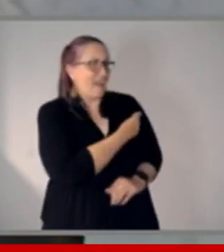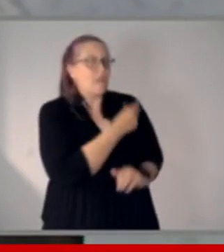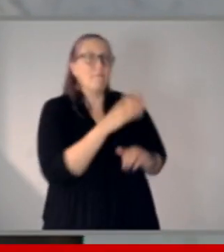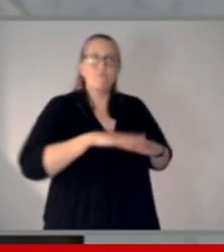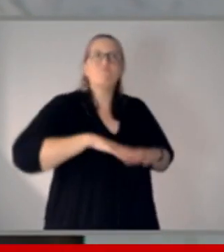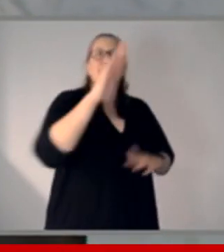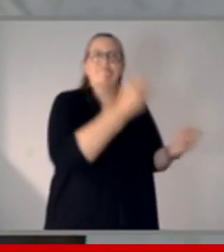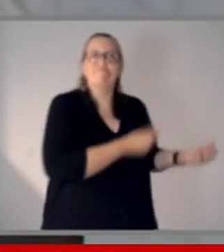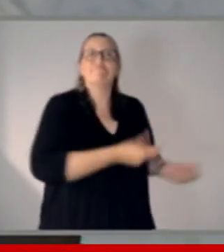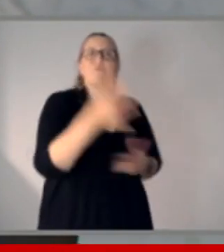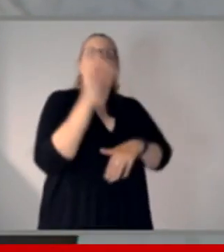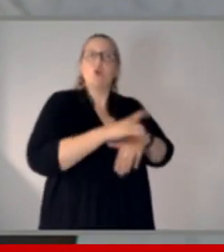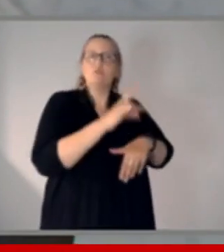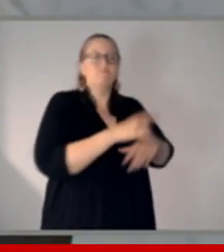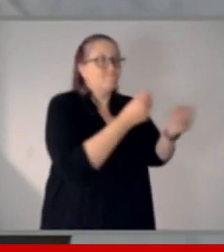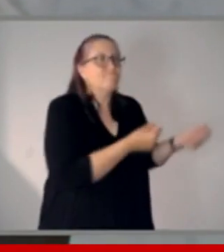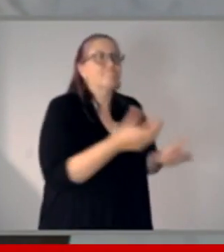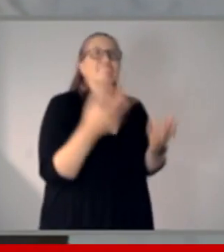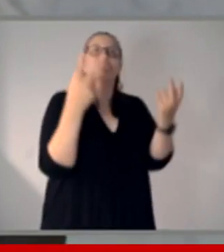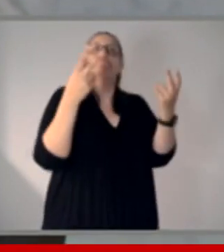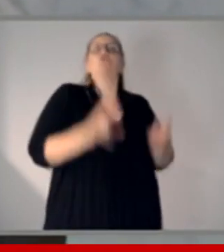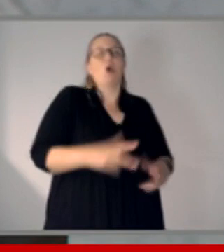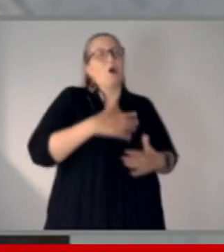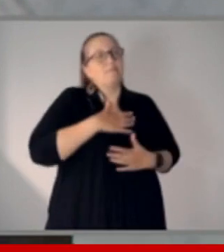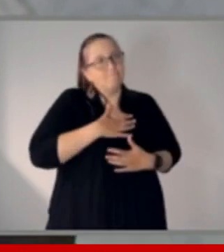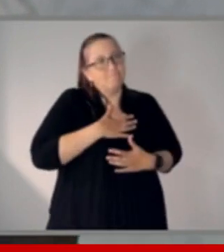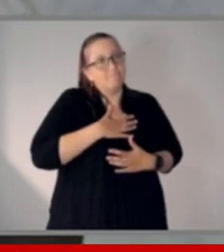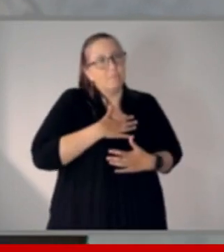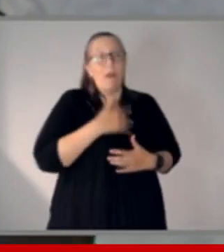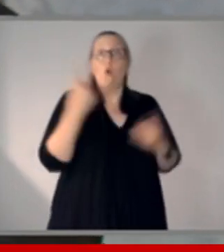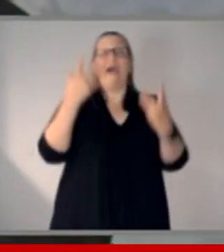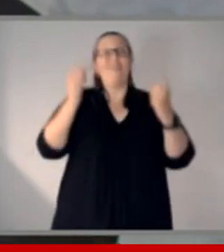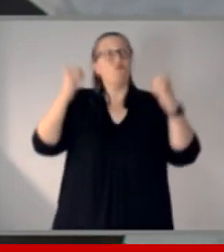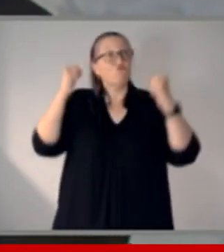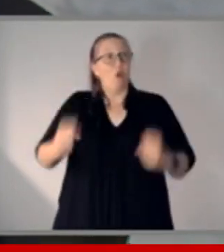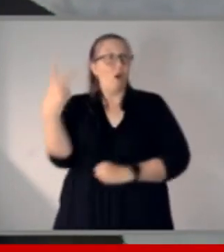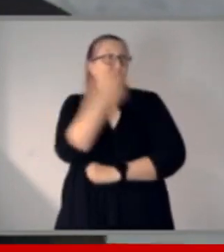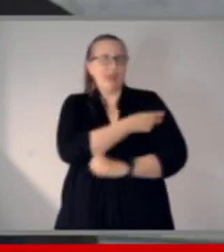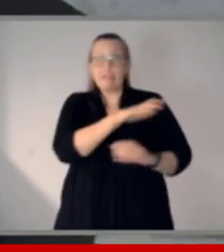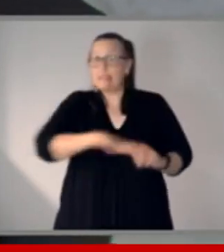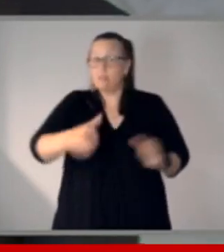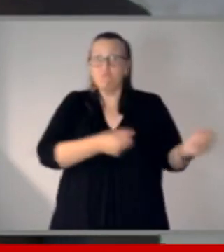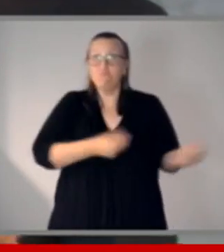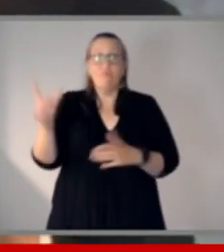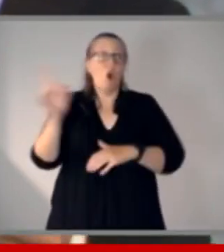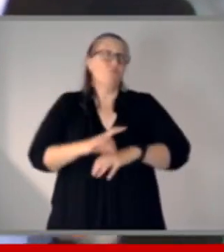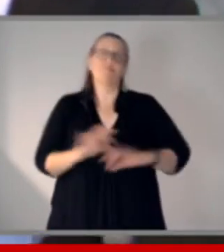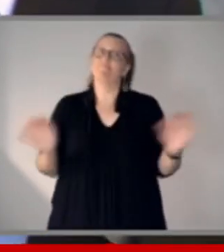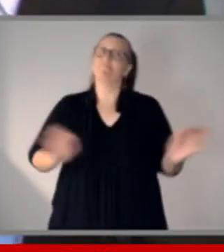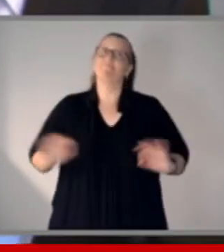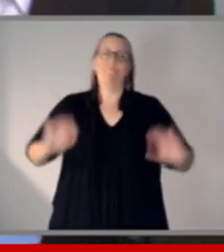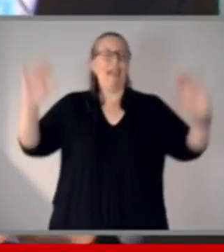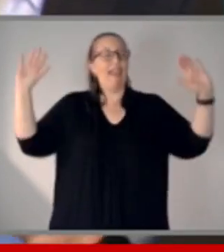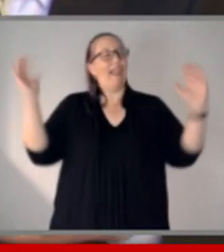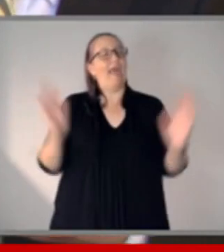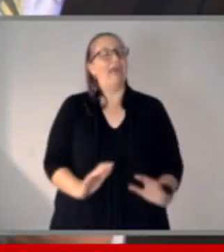is what we're aiming for here in Australia. Just go to the next slide, please. Just another example